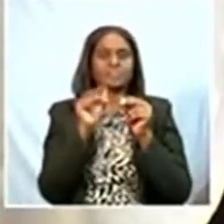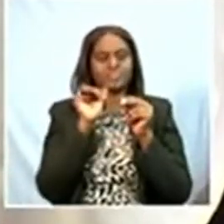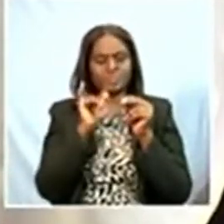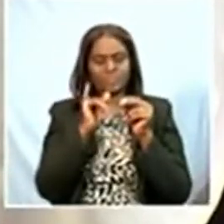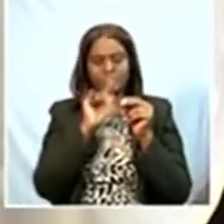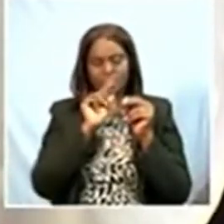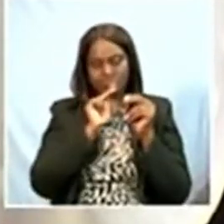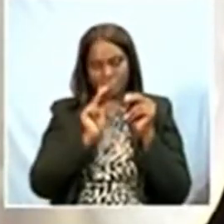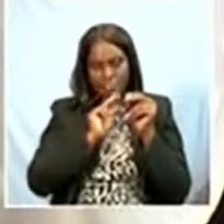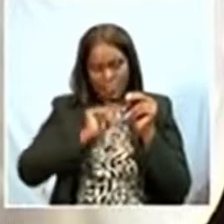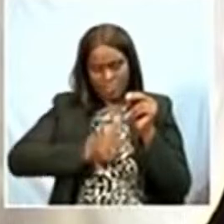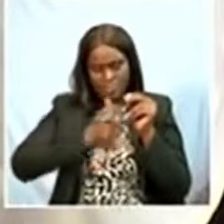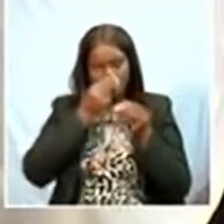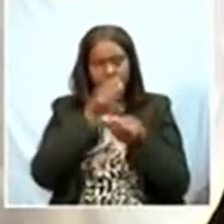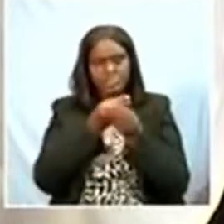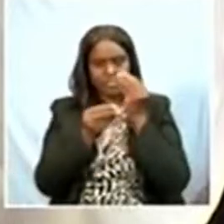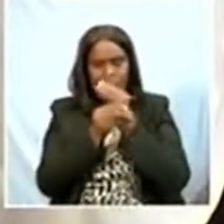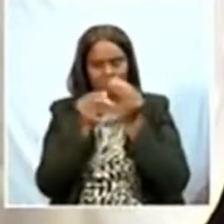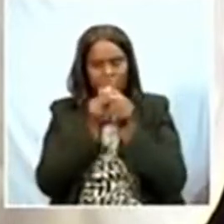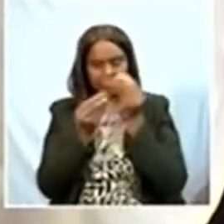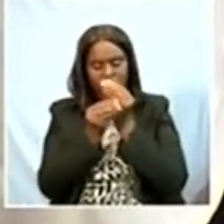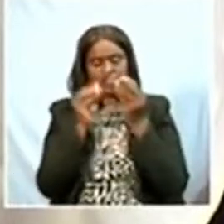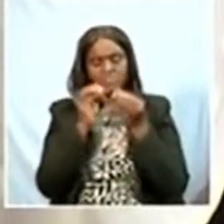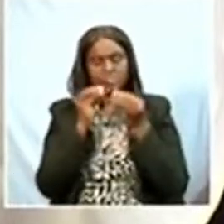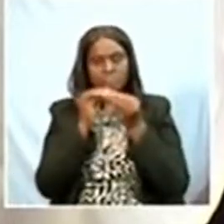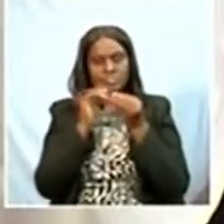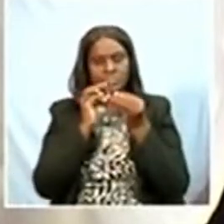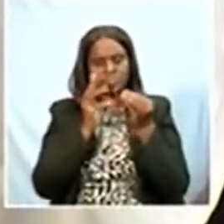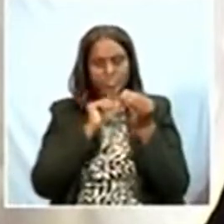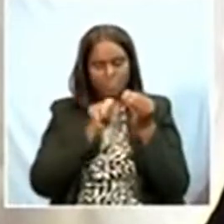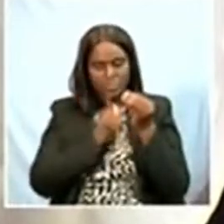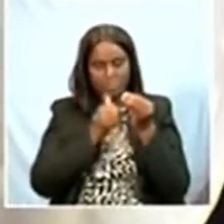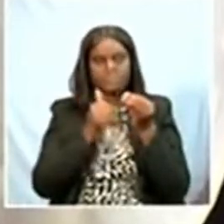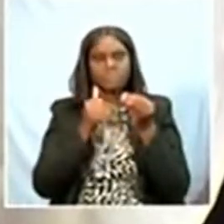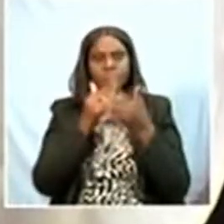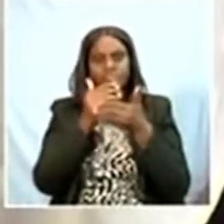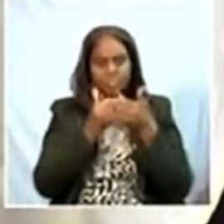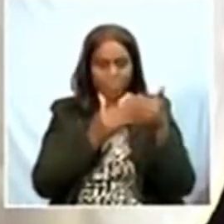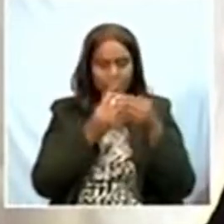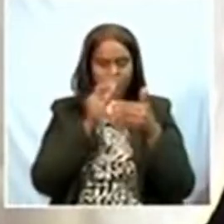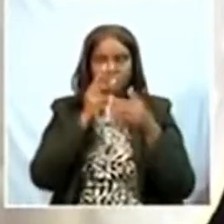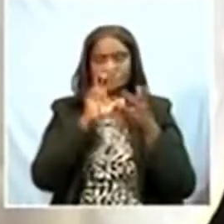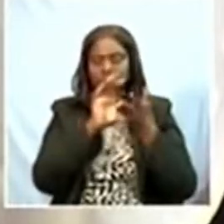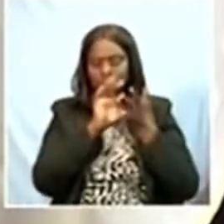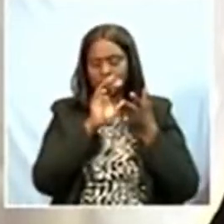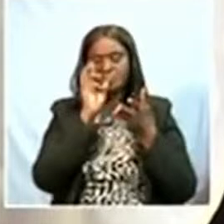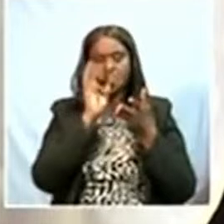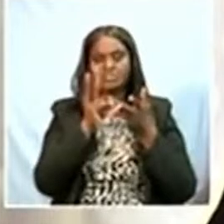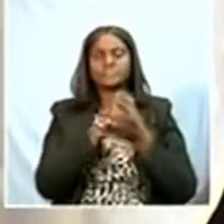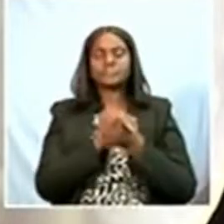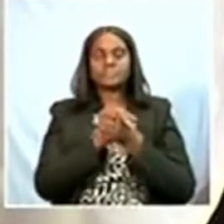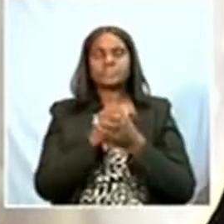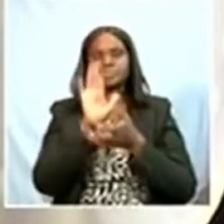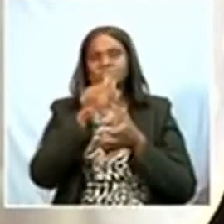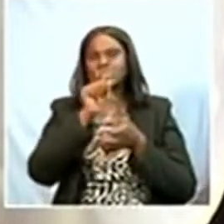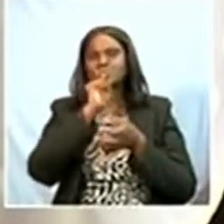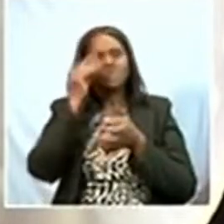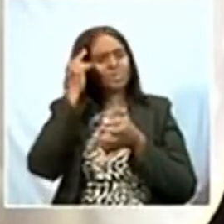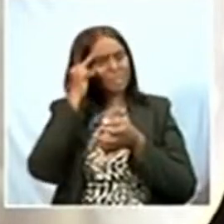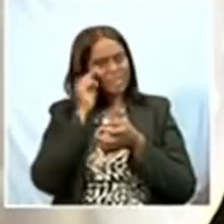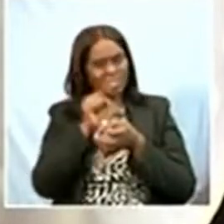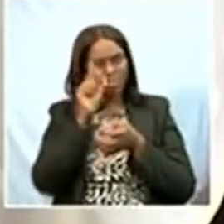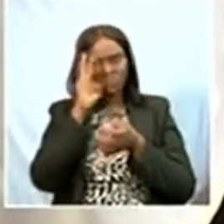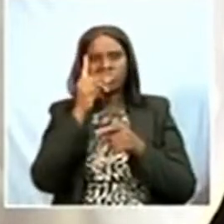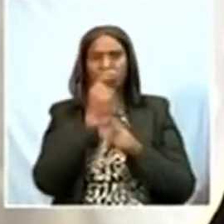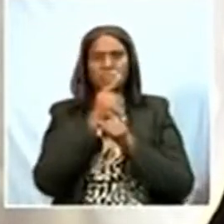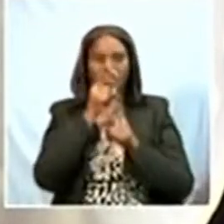us contributing, we are to some extent going to borrow? Don't you think this will